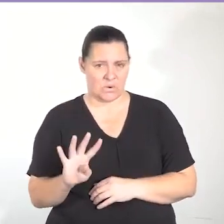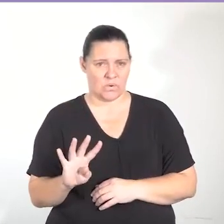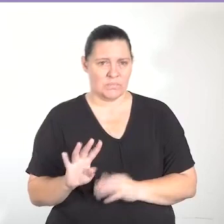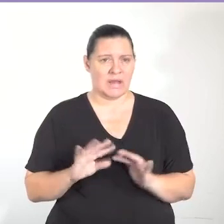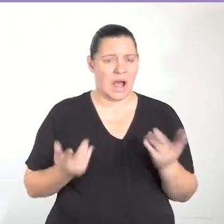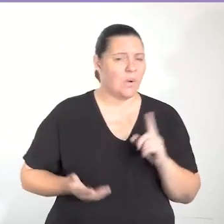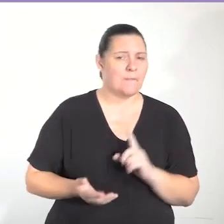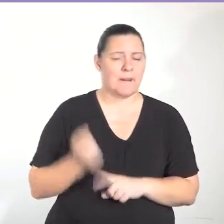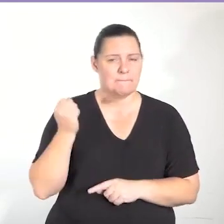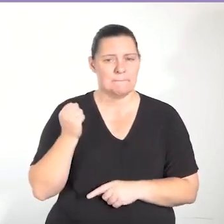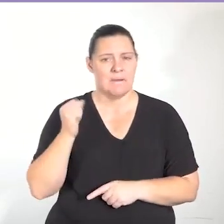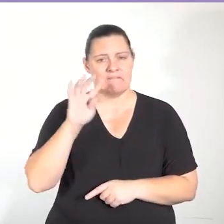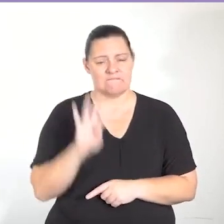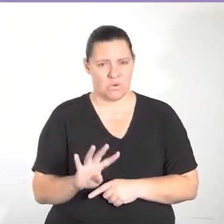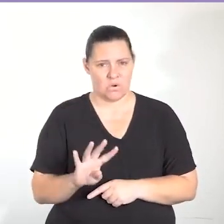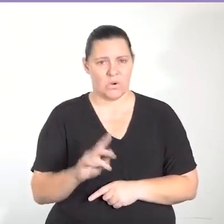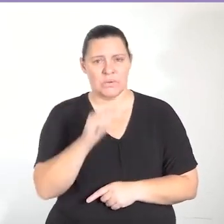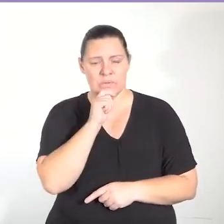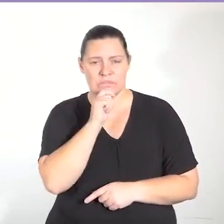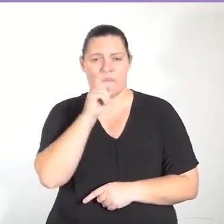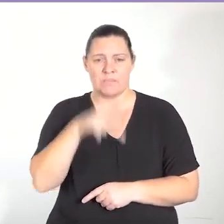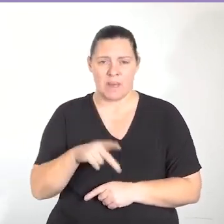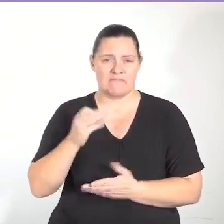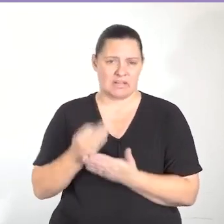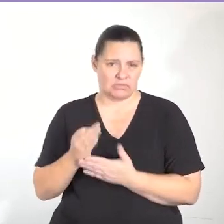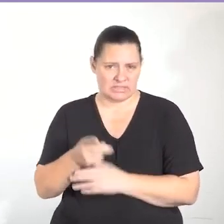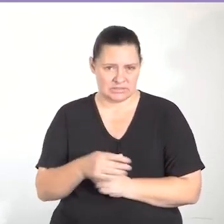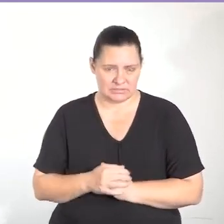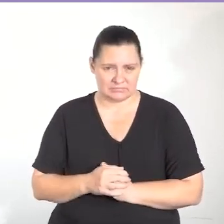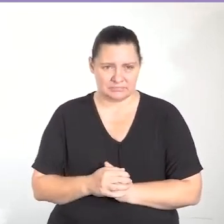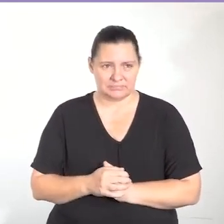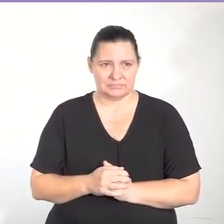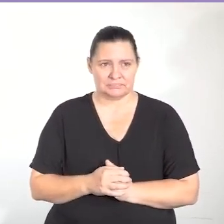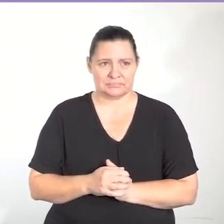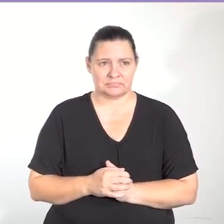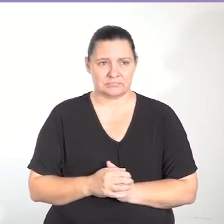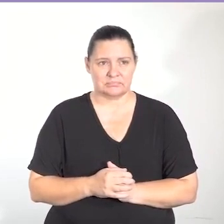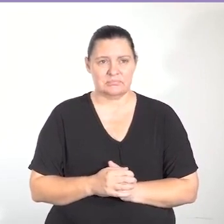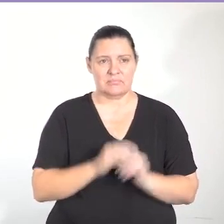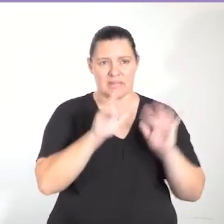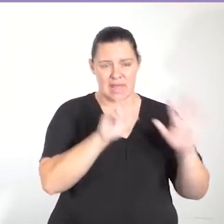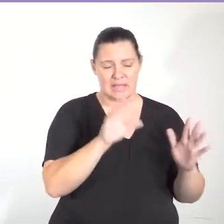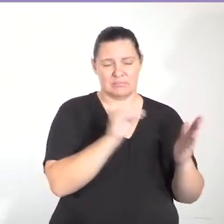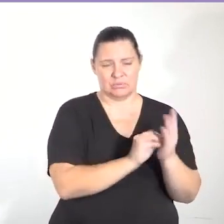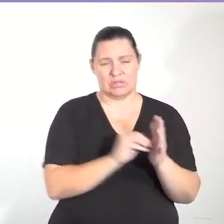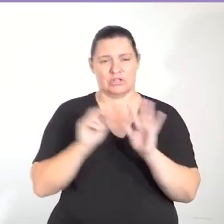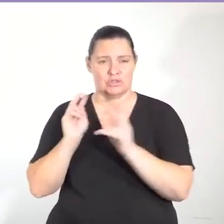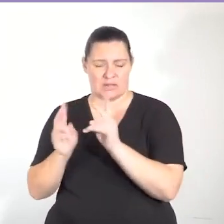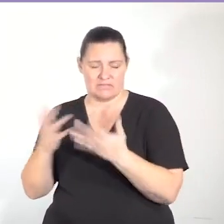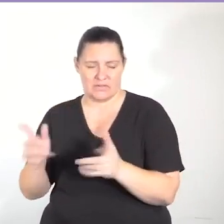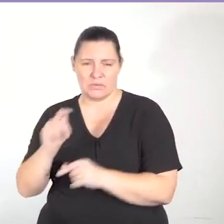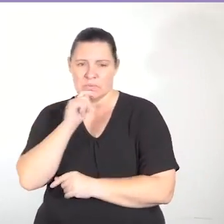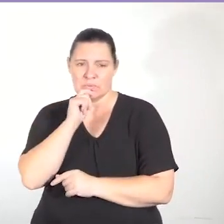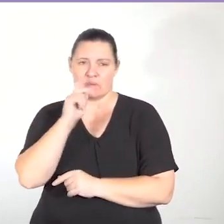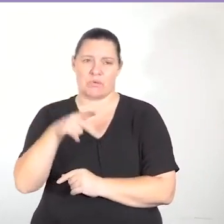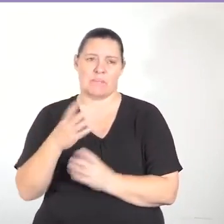But how would we find this 4 using prime factorization? Now, we've already written our 8 and our 12 using our